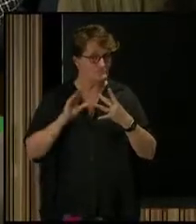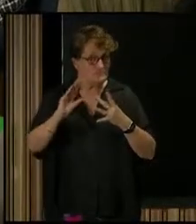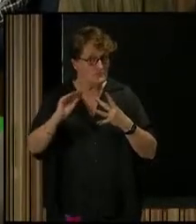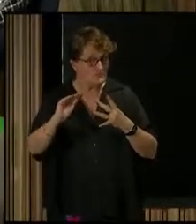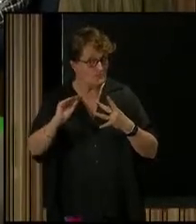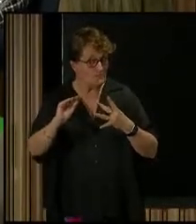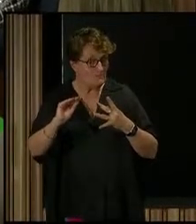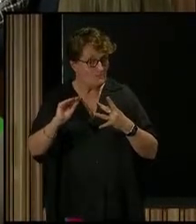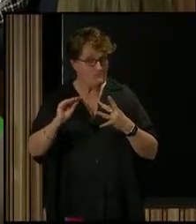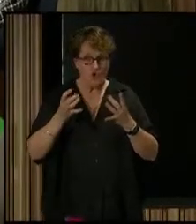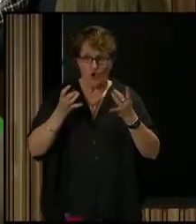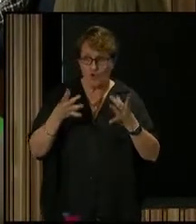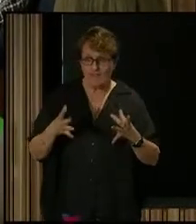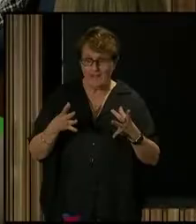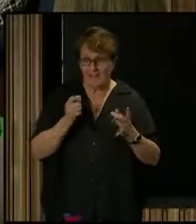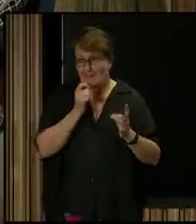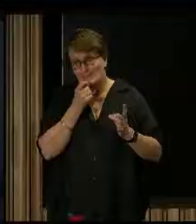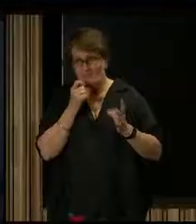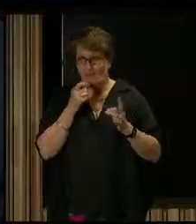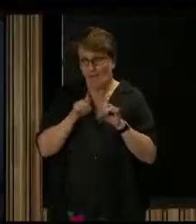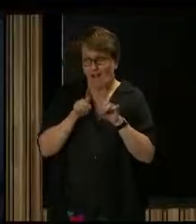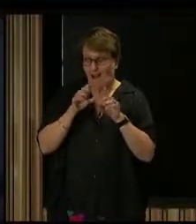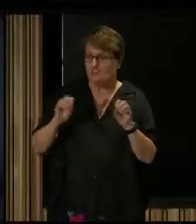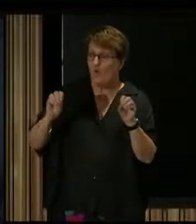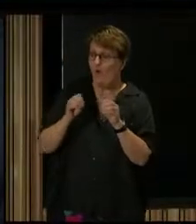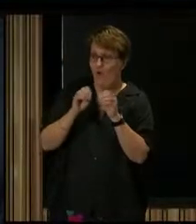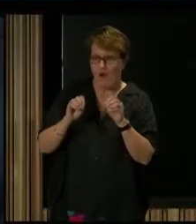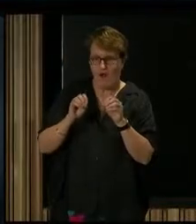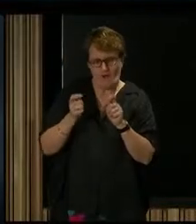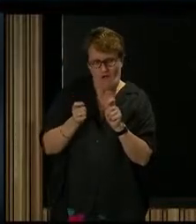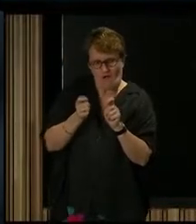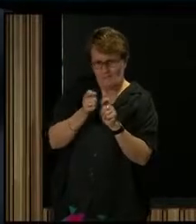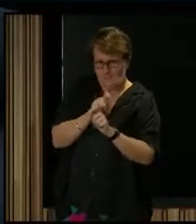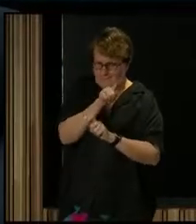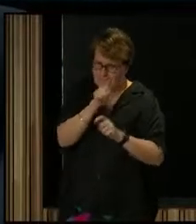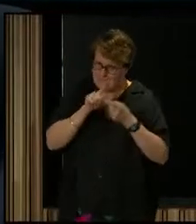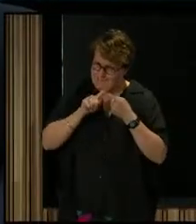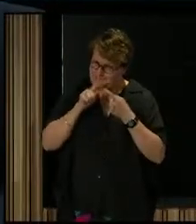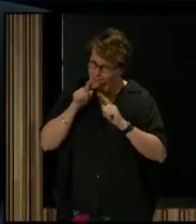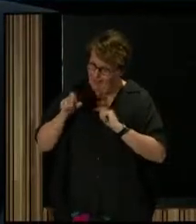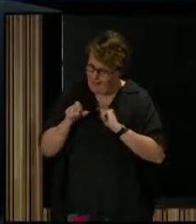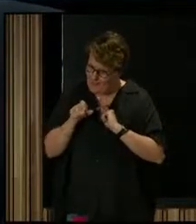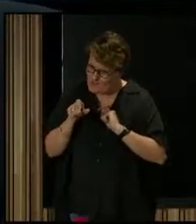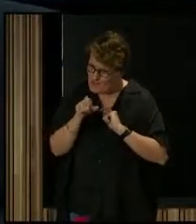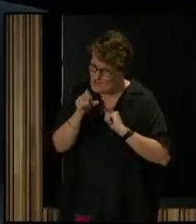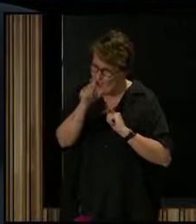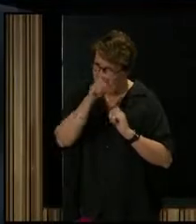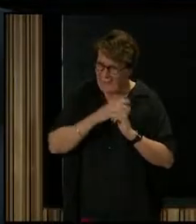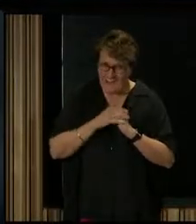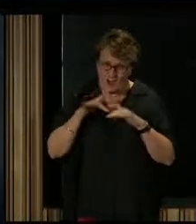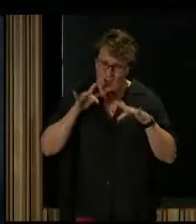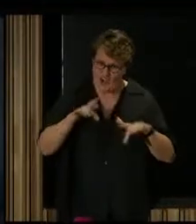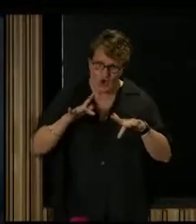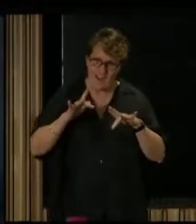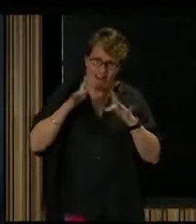It actually is already a bit of a song, but because they're not converted yet, they're still on the road to Damascus, and they haven't had the